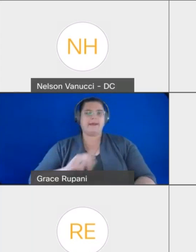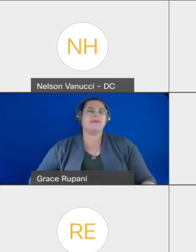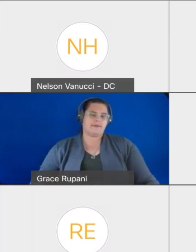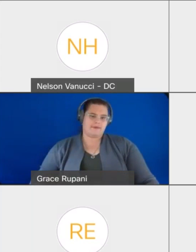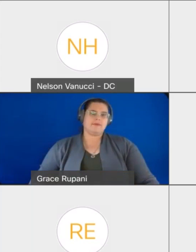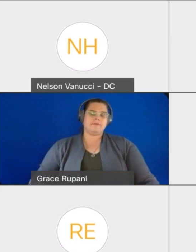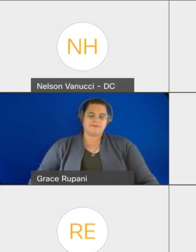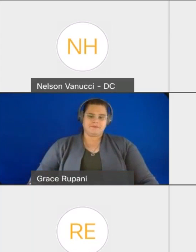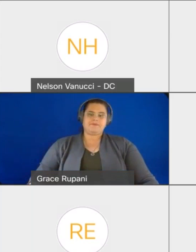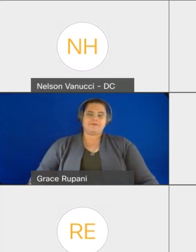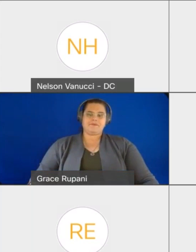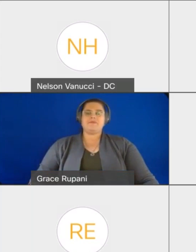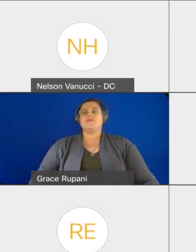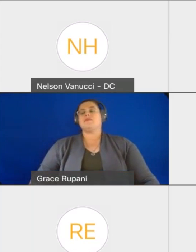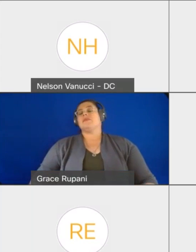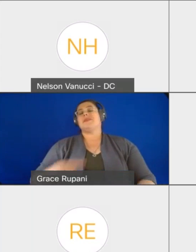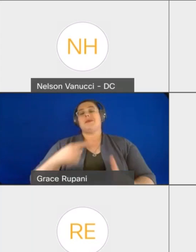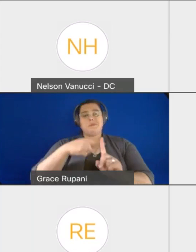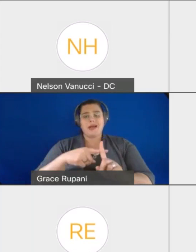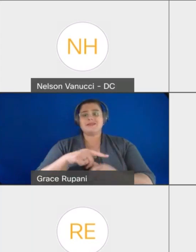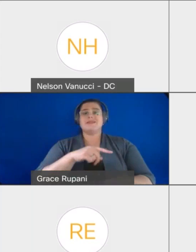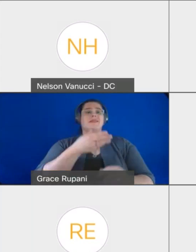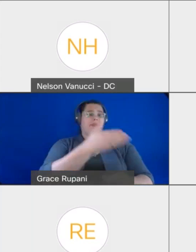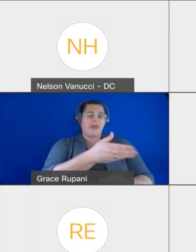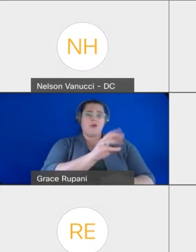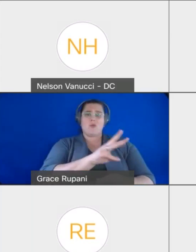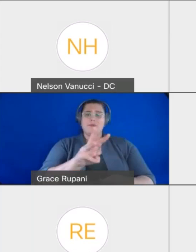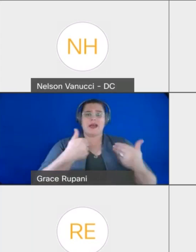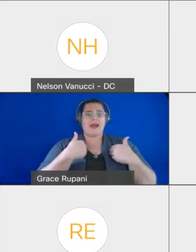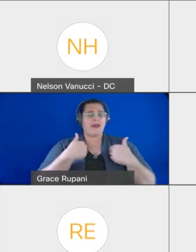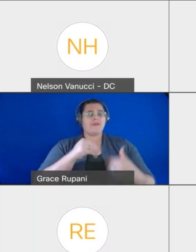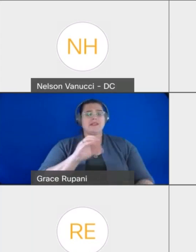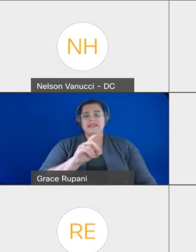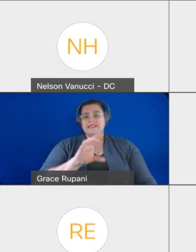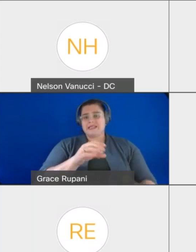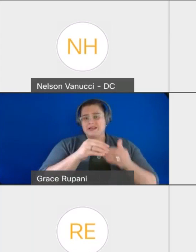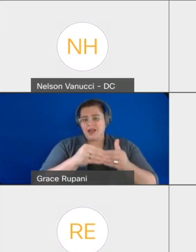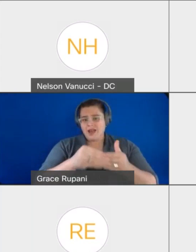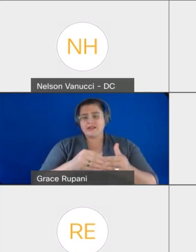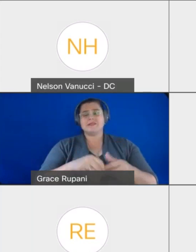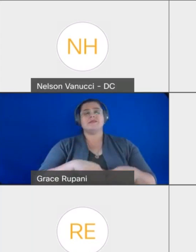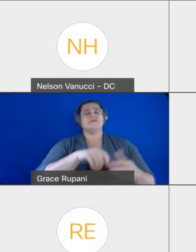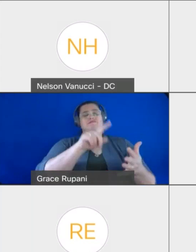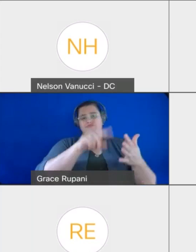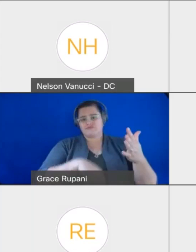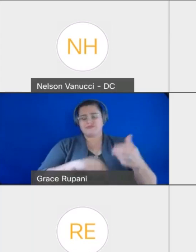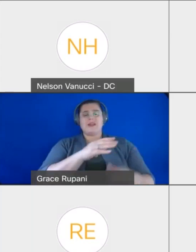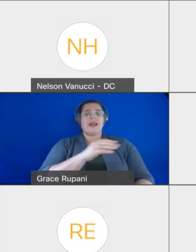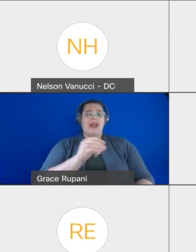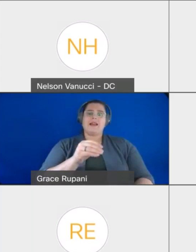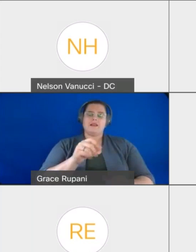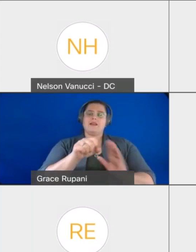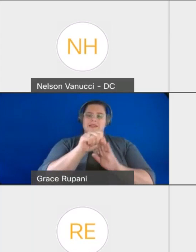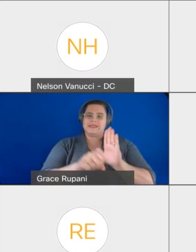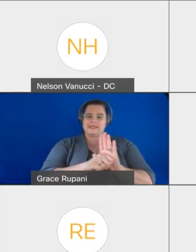the CDC guidance, and the federal guidance is guidance for the states, and then the states implement that in the manner that works for that